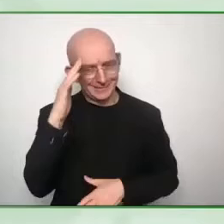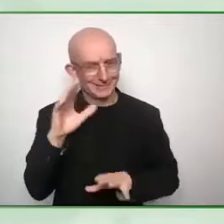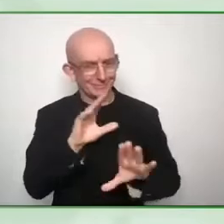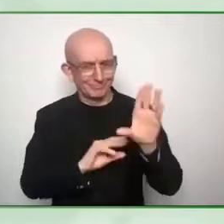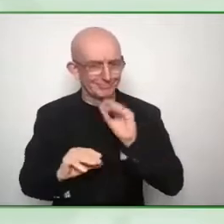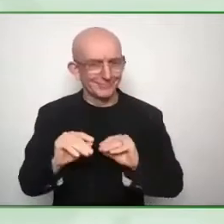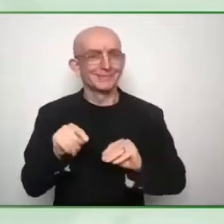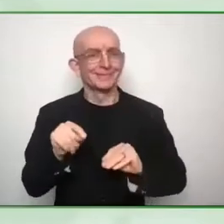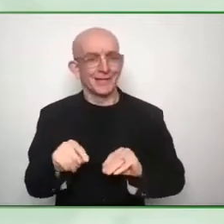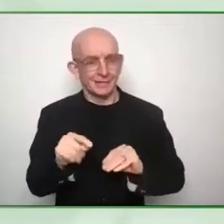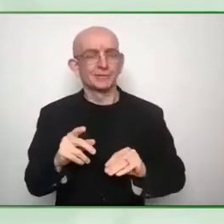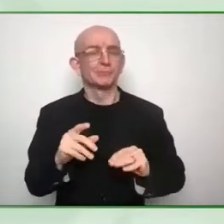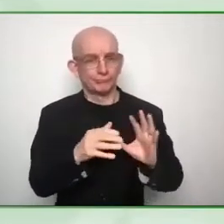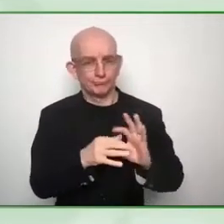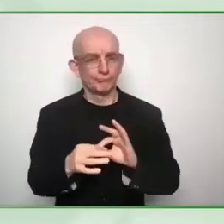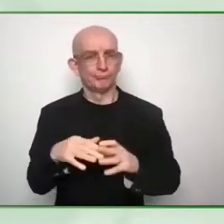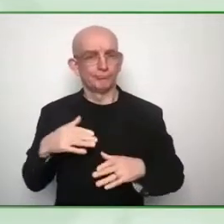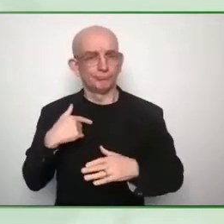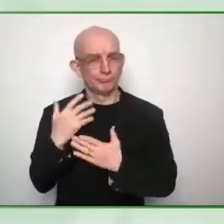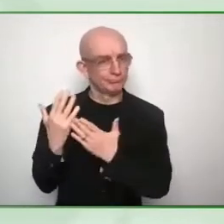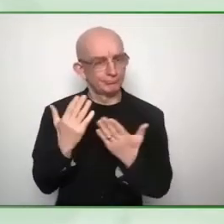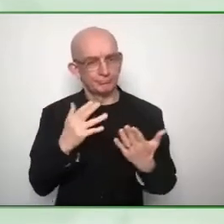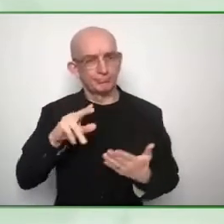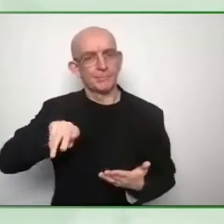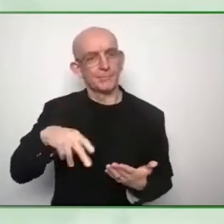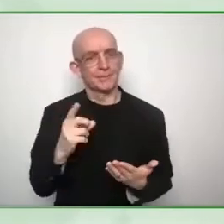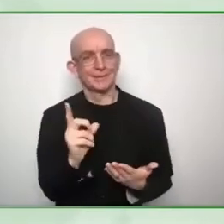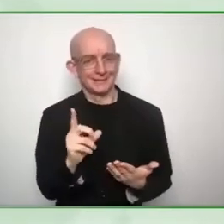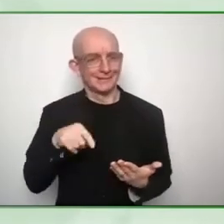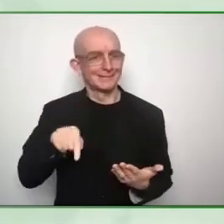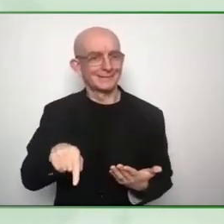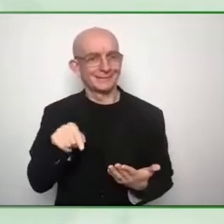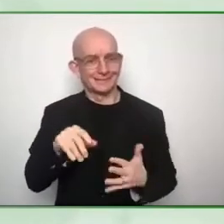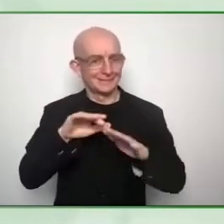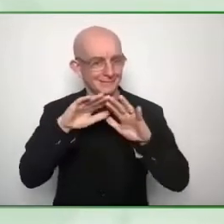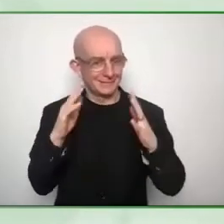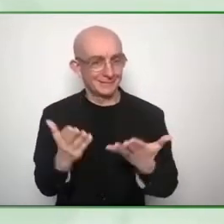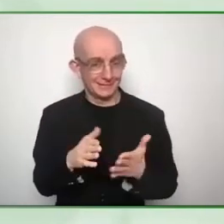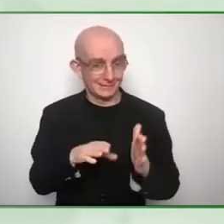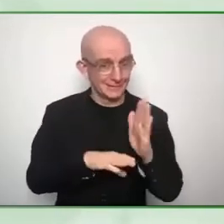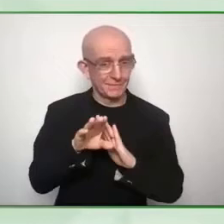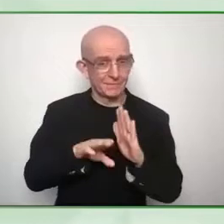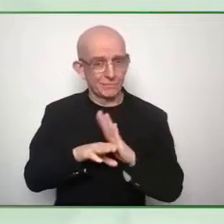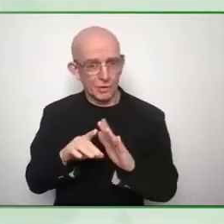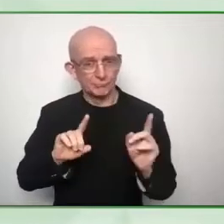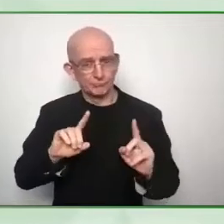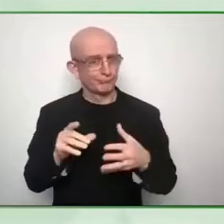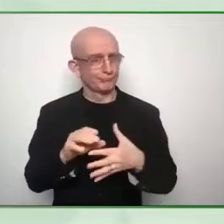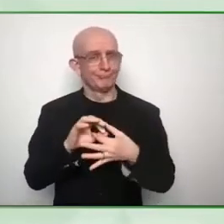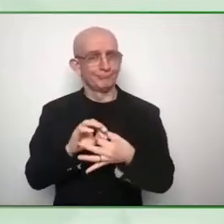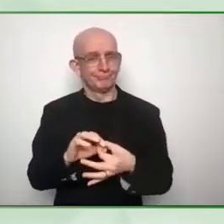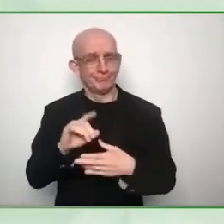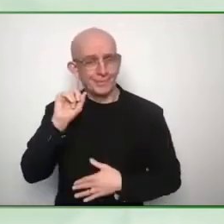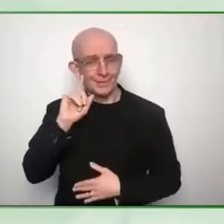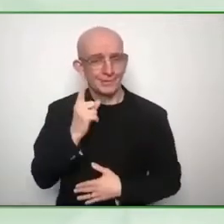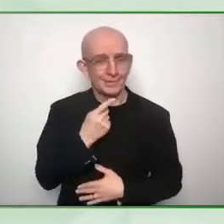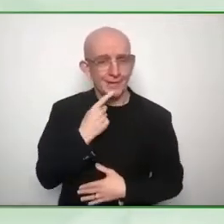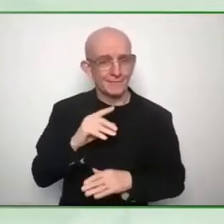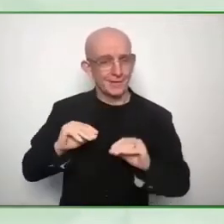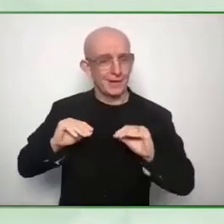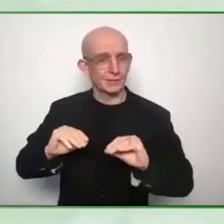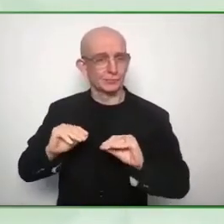22 years, which sounds like a really long time, but throughout the last 22 years, I have continued the journey in